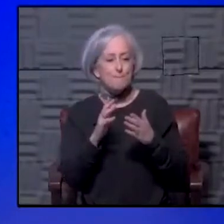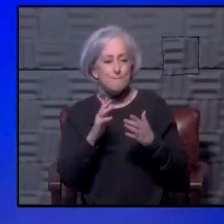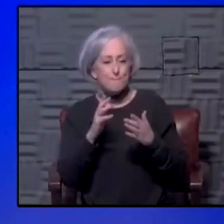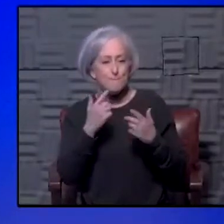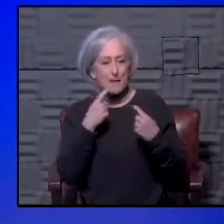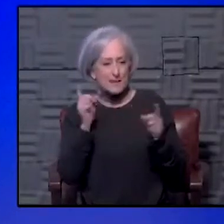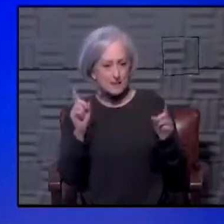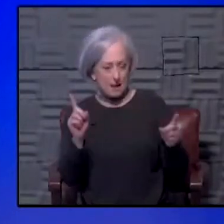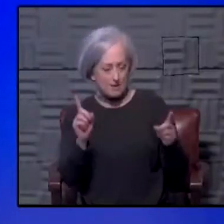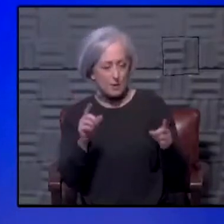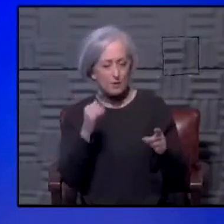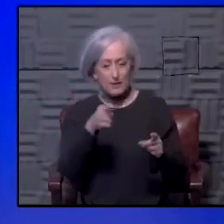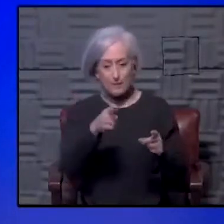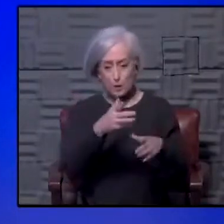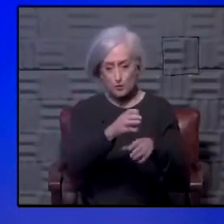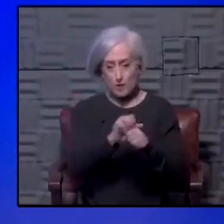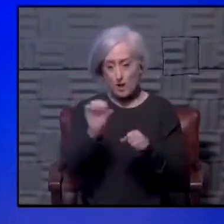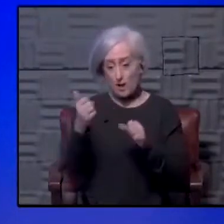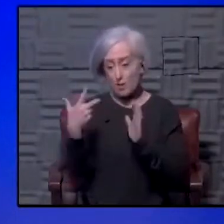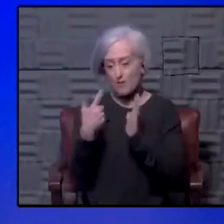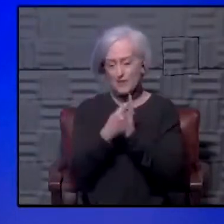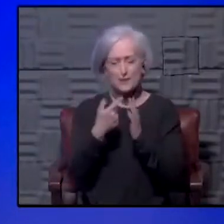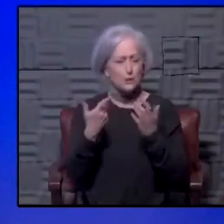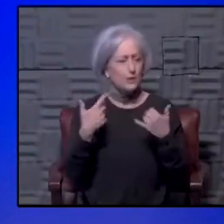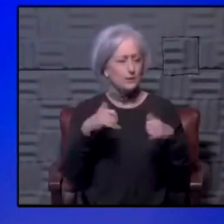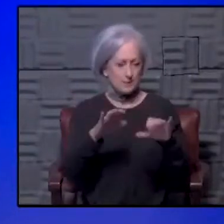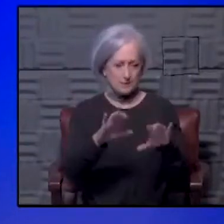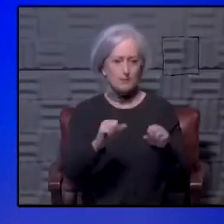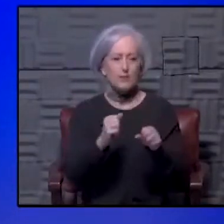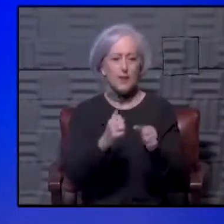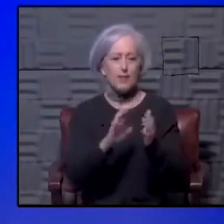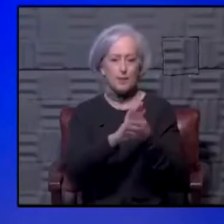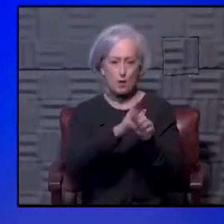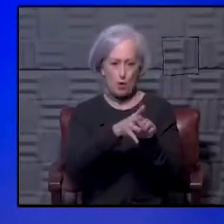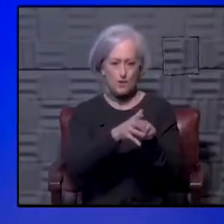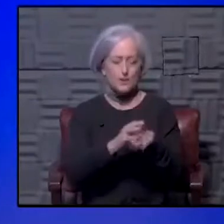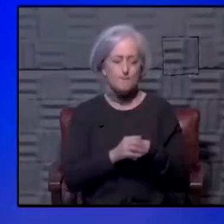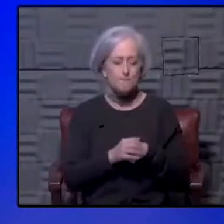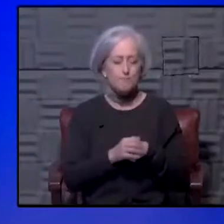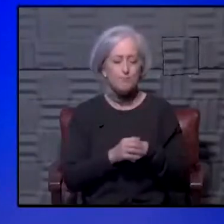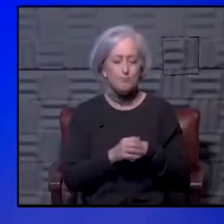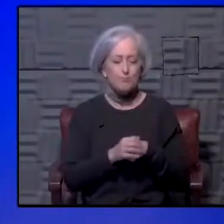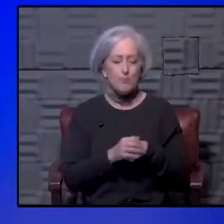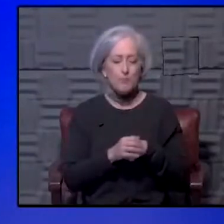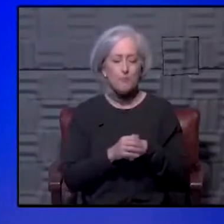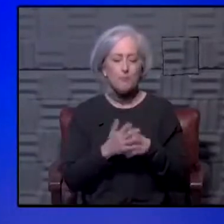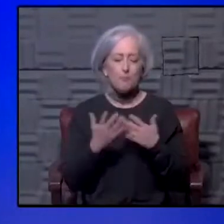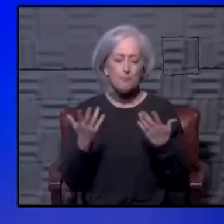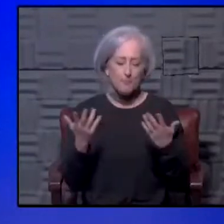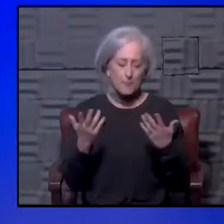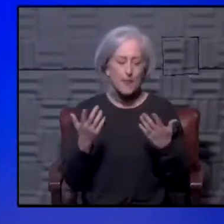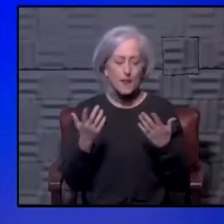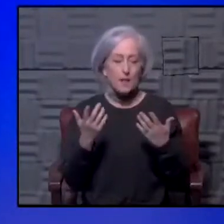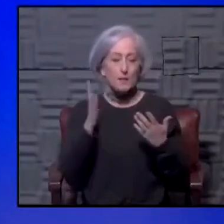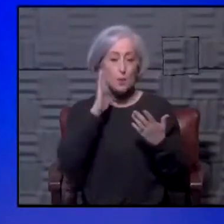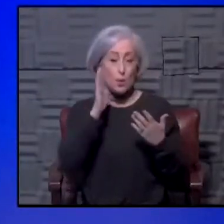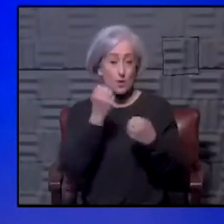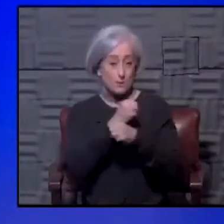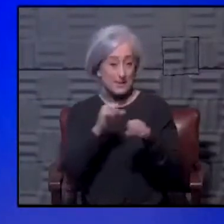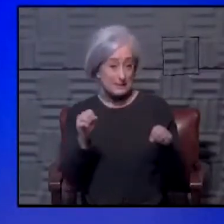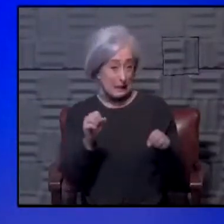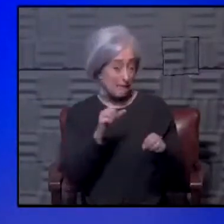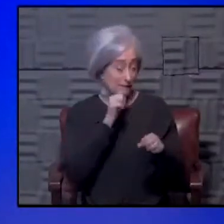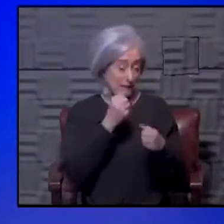efficacious. If you've gotten other vaccines, you should still be able to get with this one, even though is it safe or not